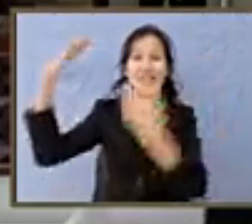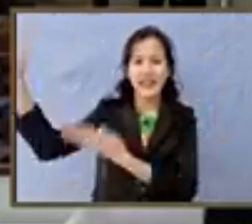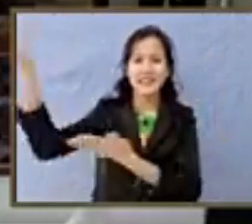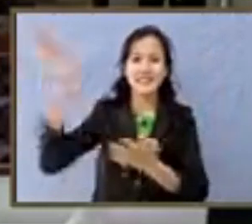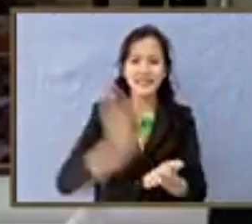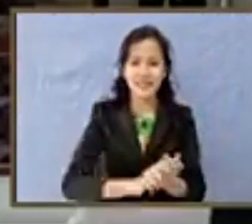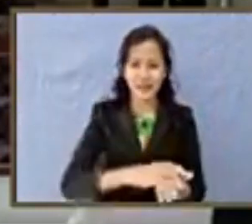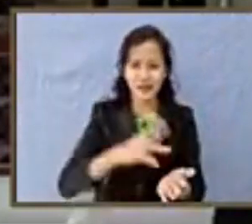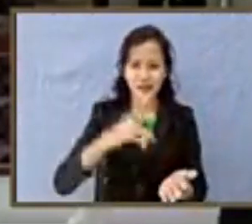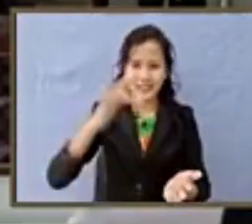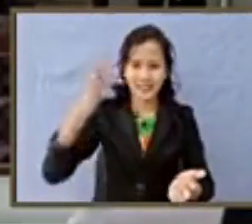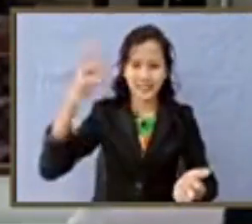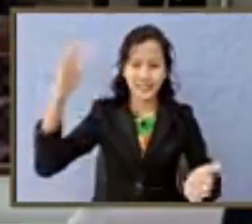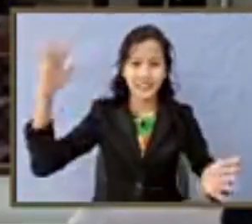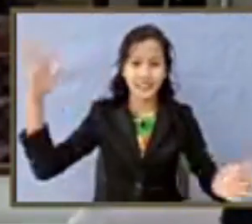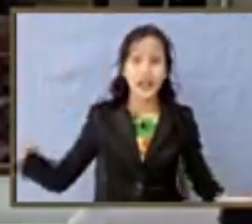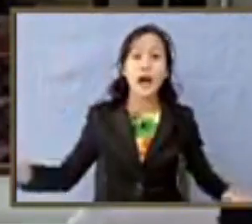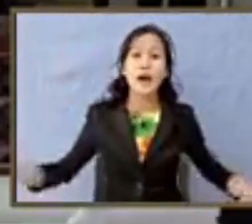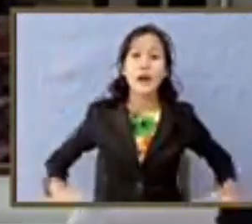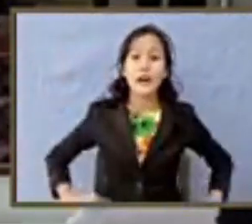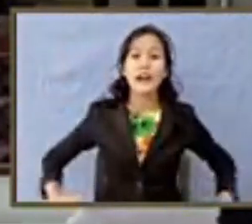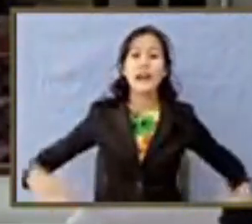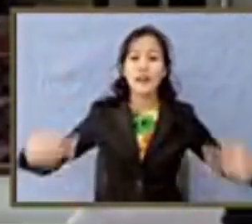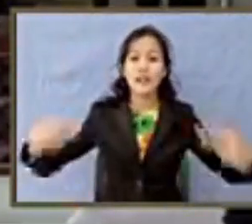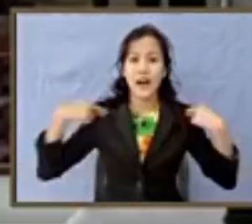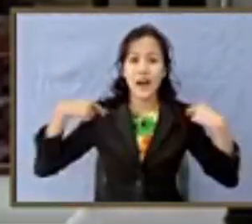hallelujah, thine the glory,